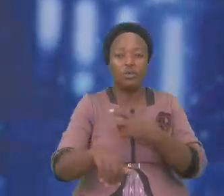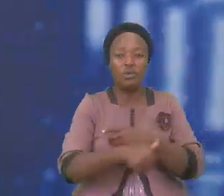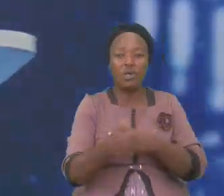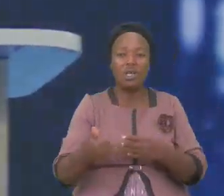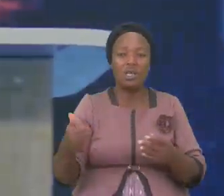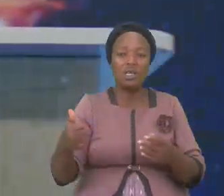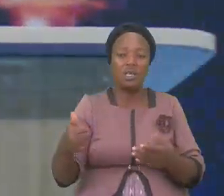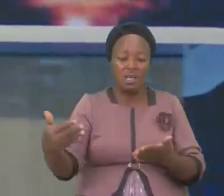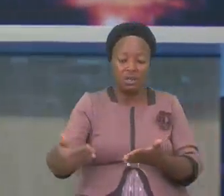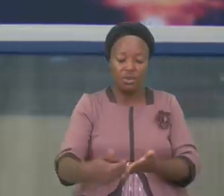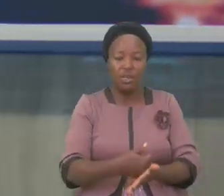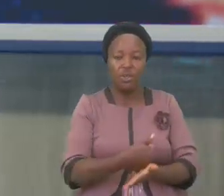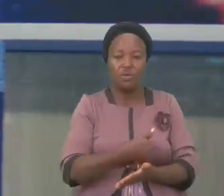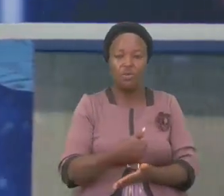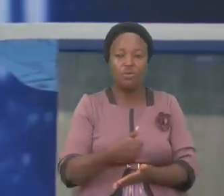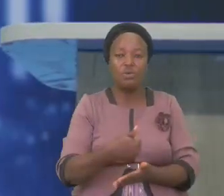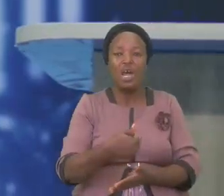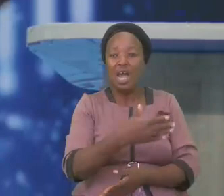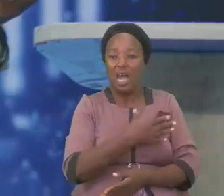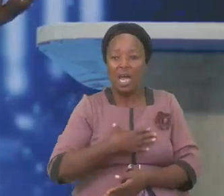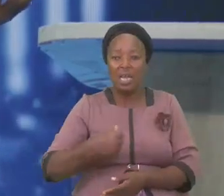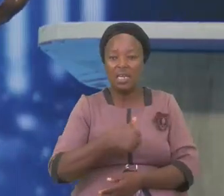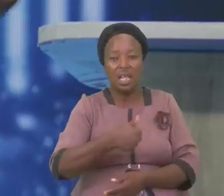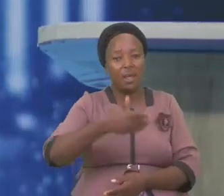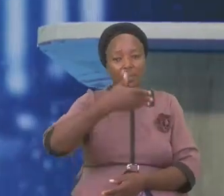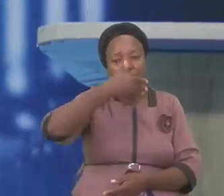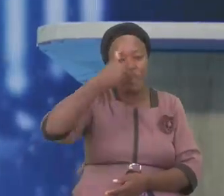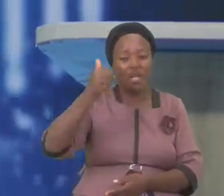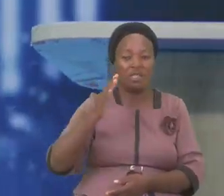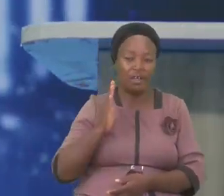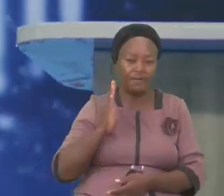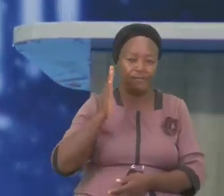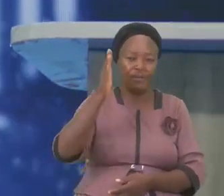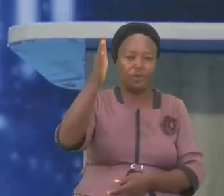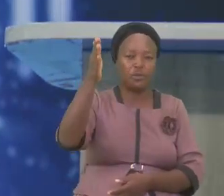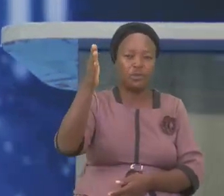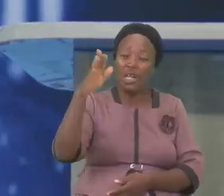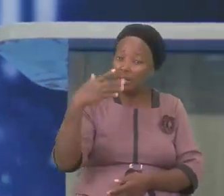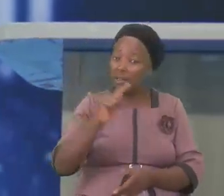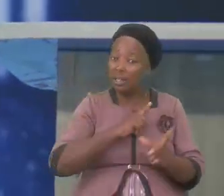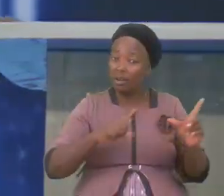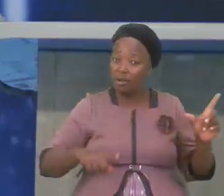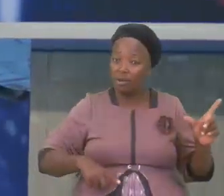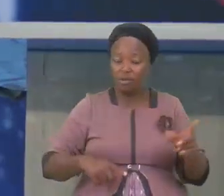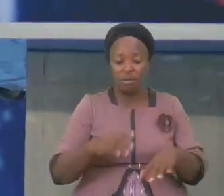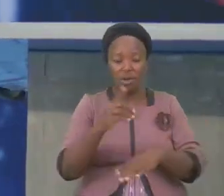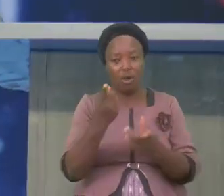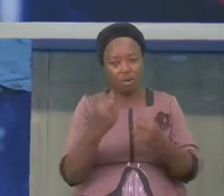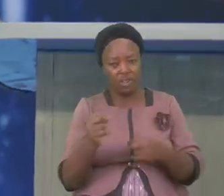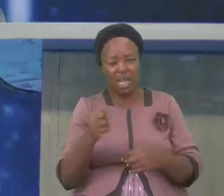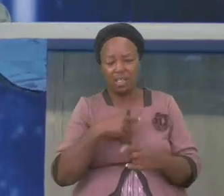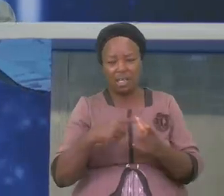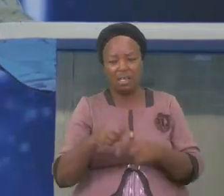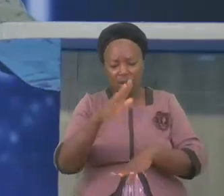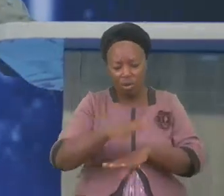Divine call. The Lord comes and he calls and he invites. He says, I've seen your